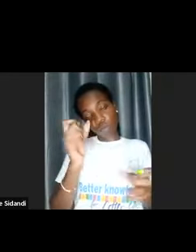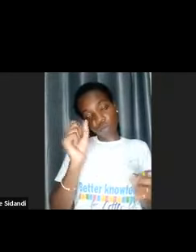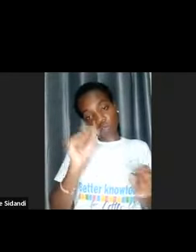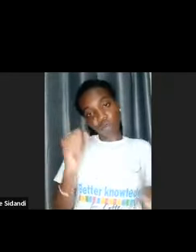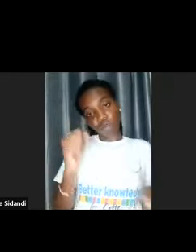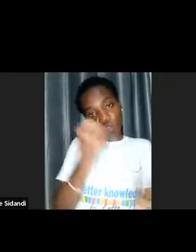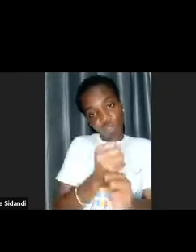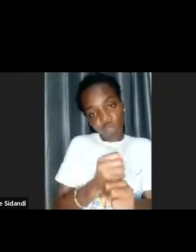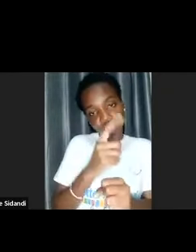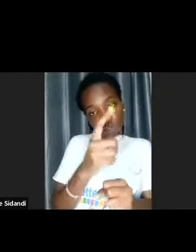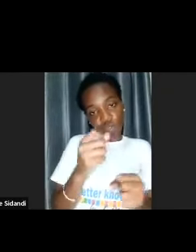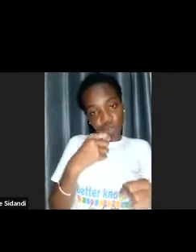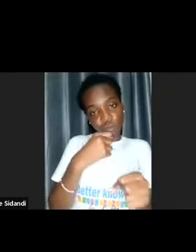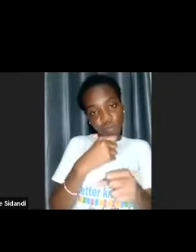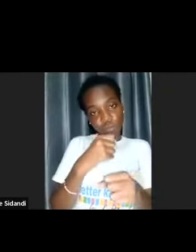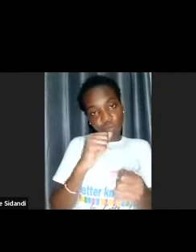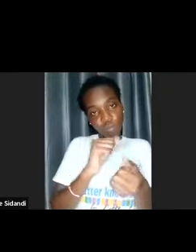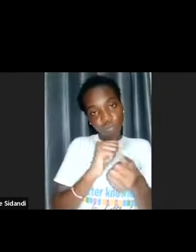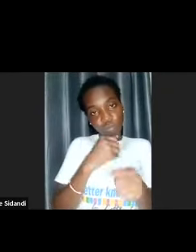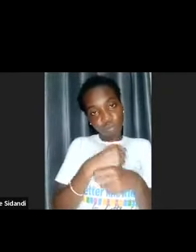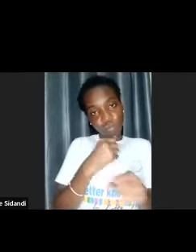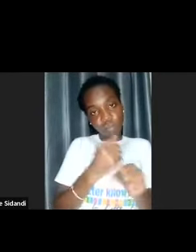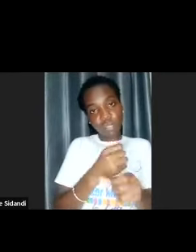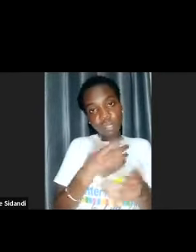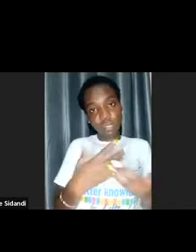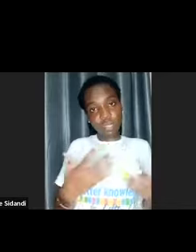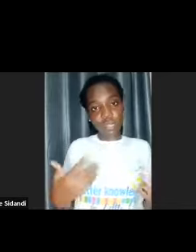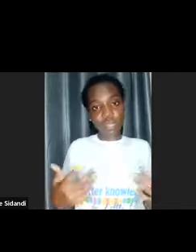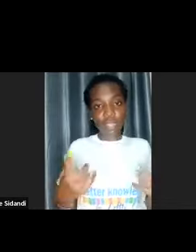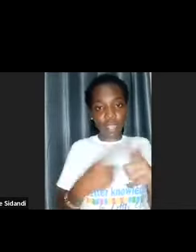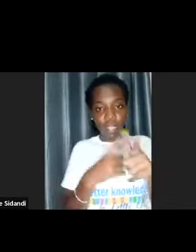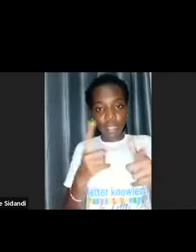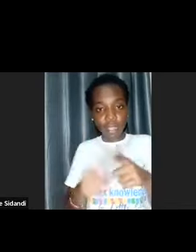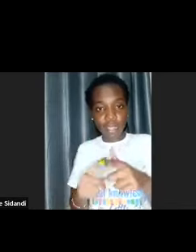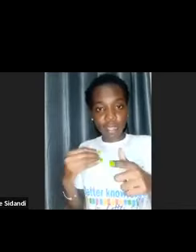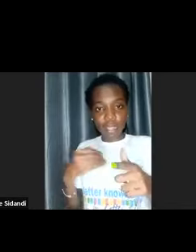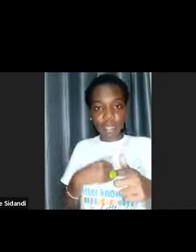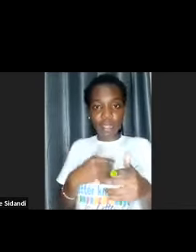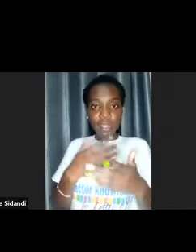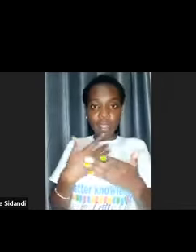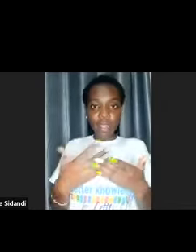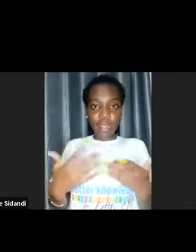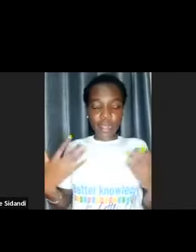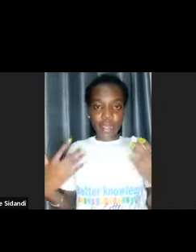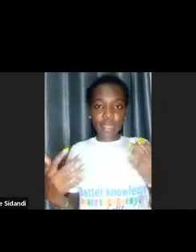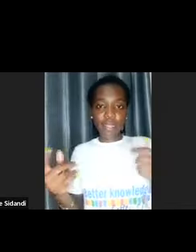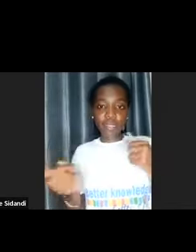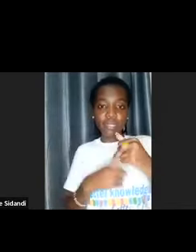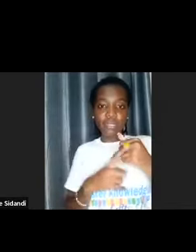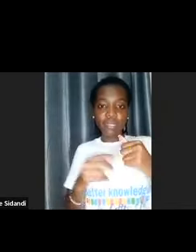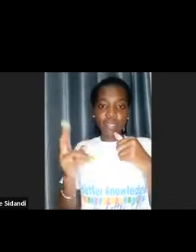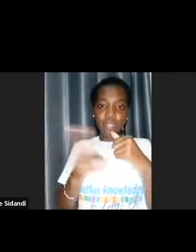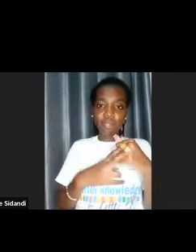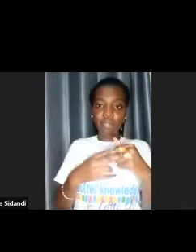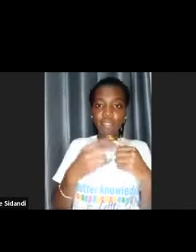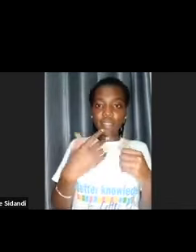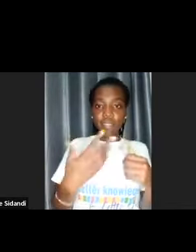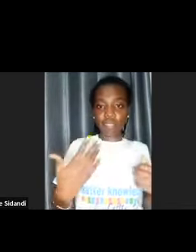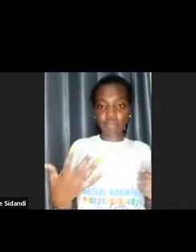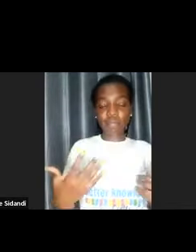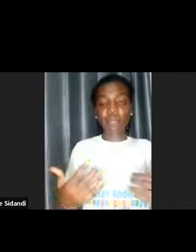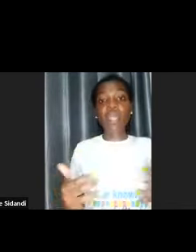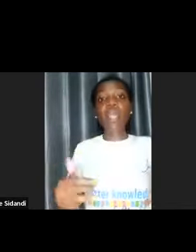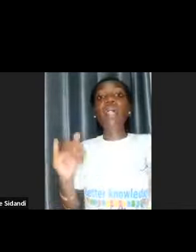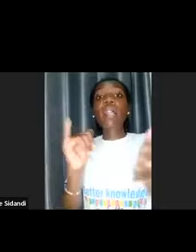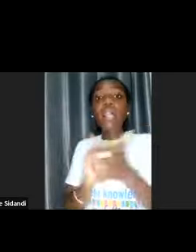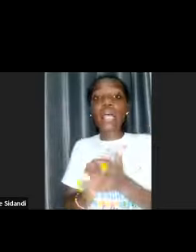get lost. Why? I listed down my potential. I discovered I can do 67 things. That's a huge,